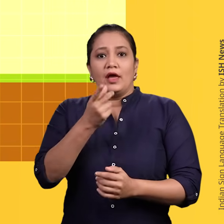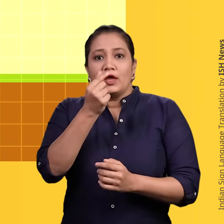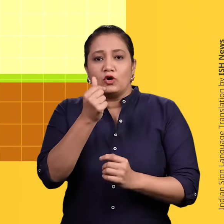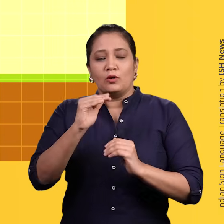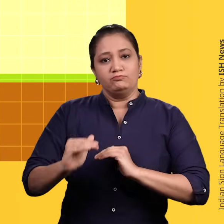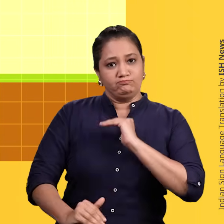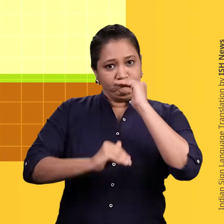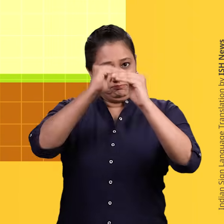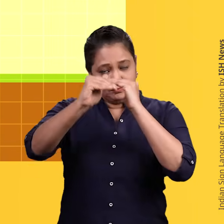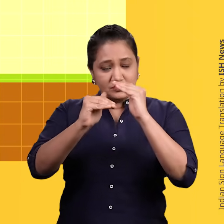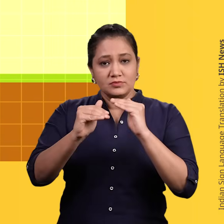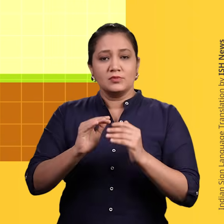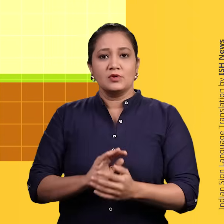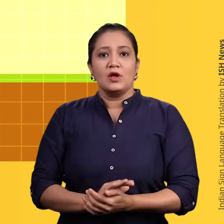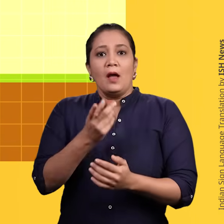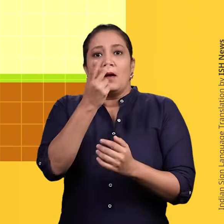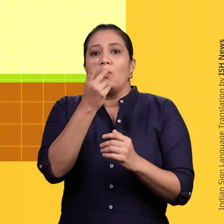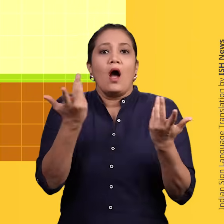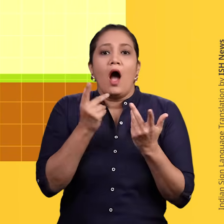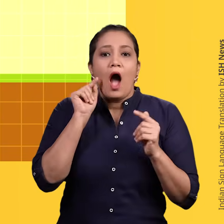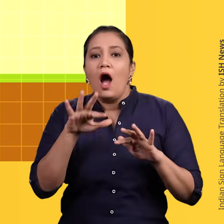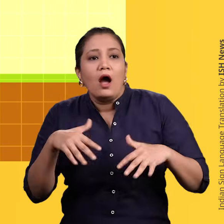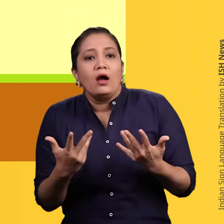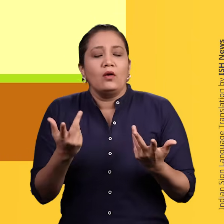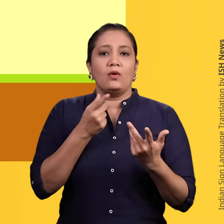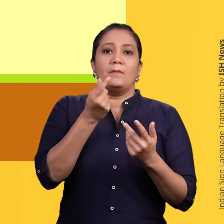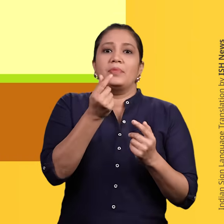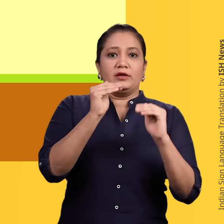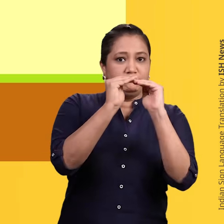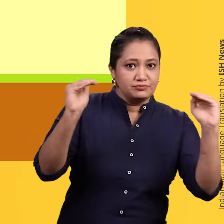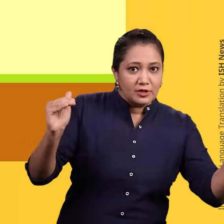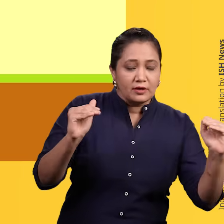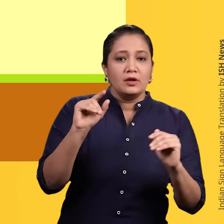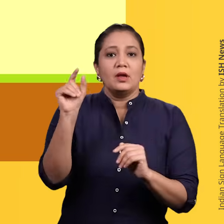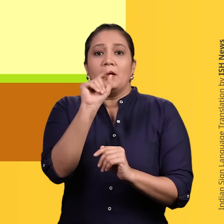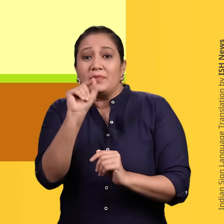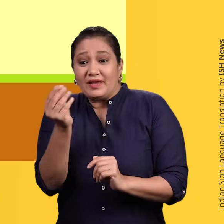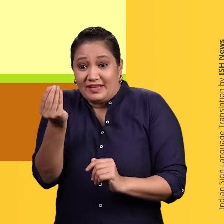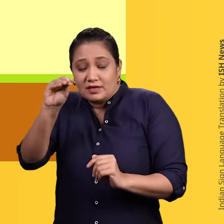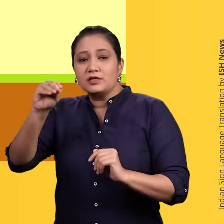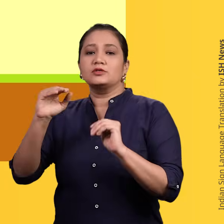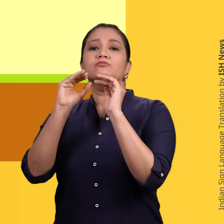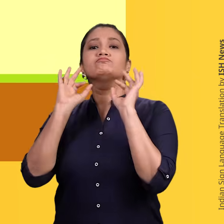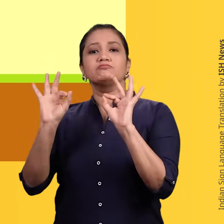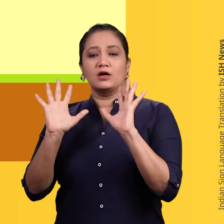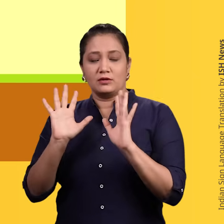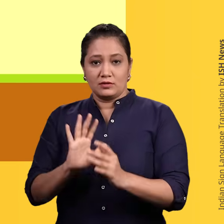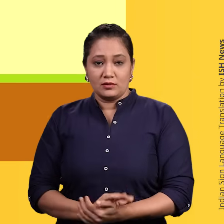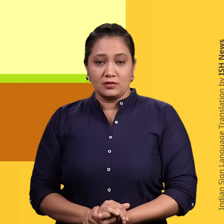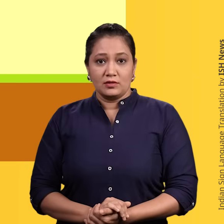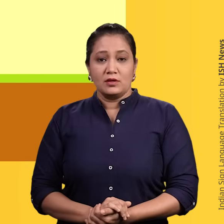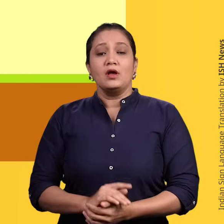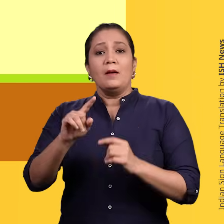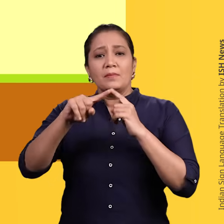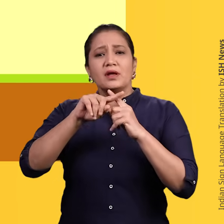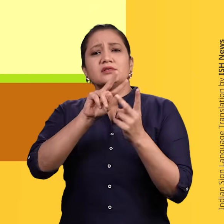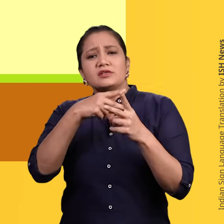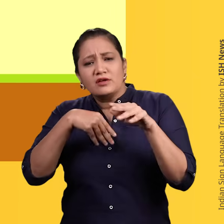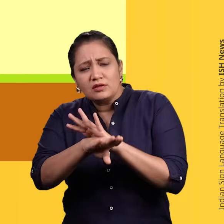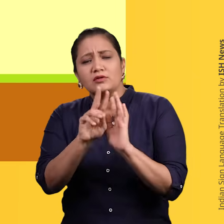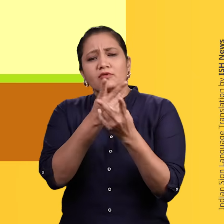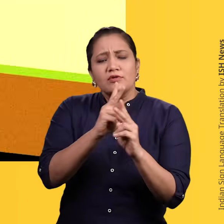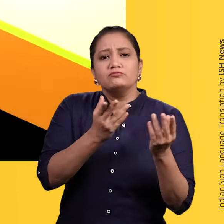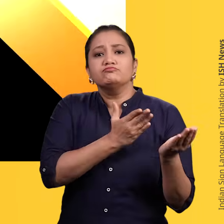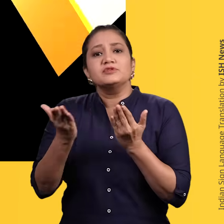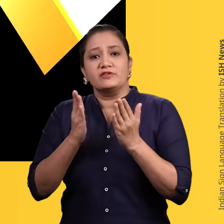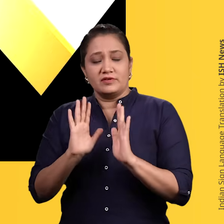RBI also promotes economic growth by keeping prices stable and interest rates reasonable, and also